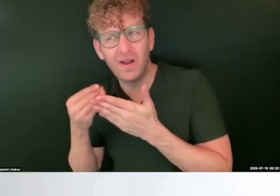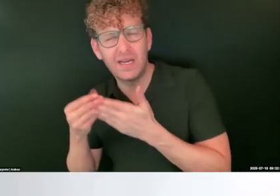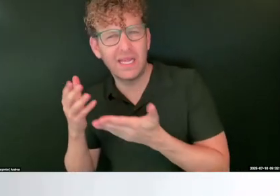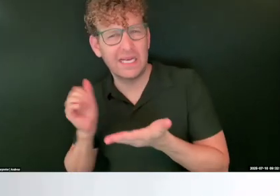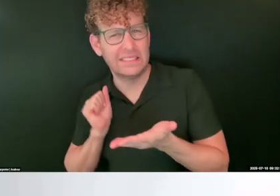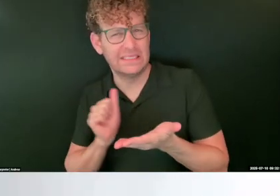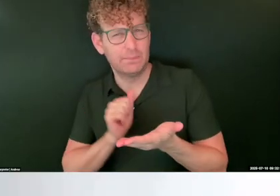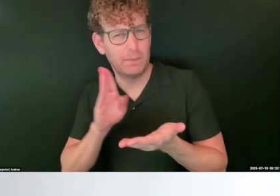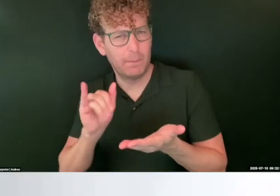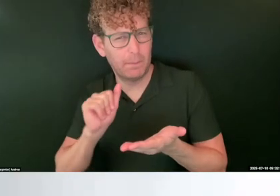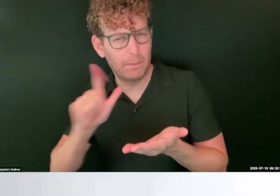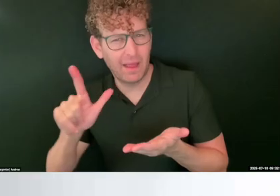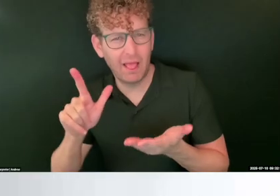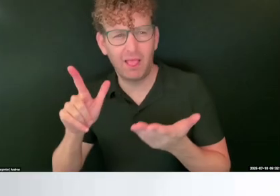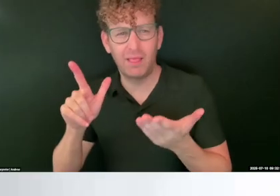Budget Bill 100.